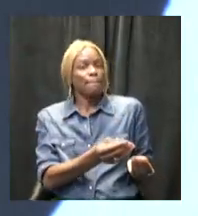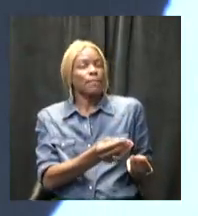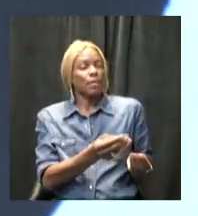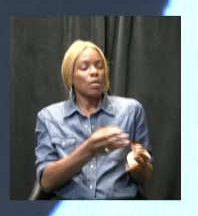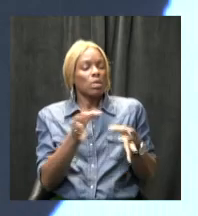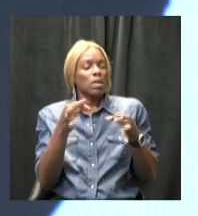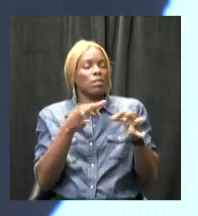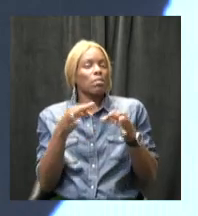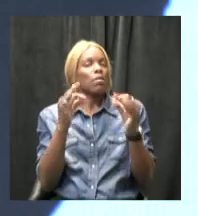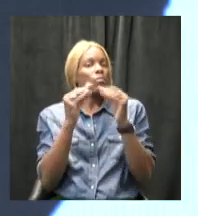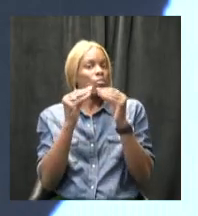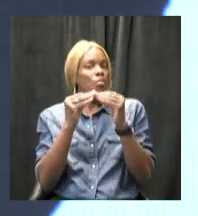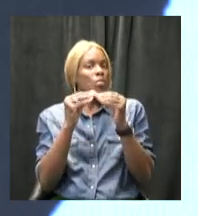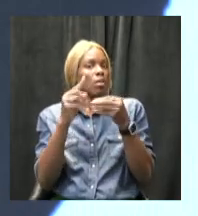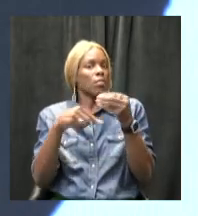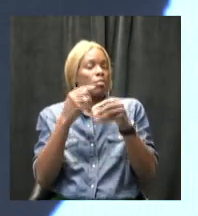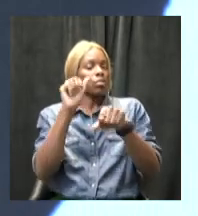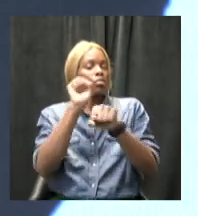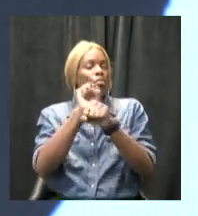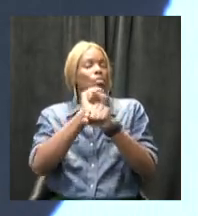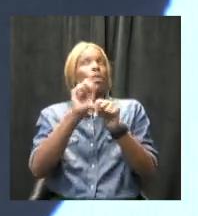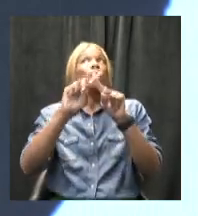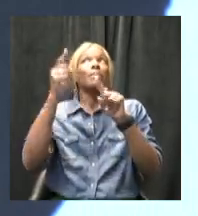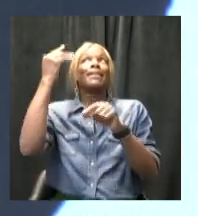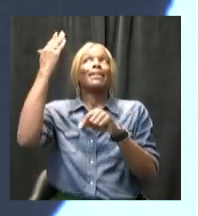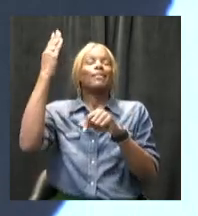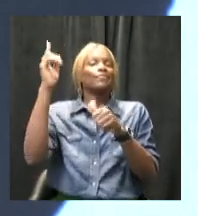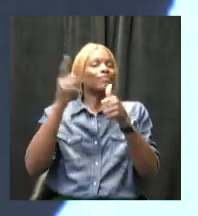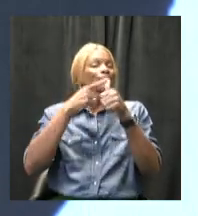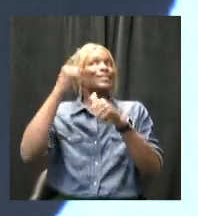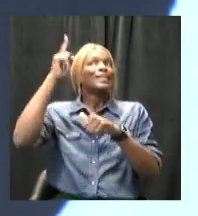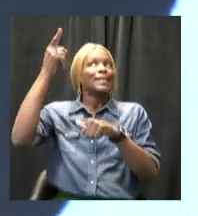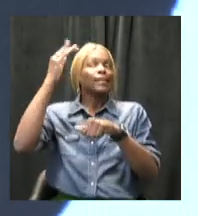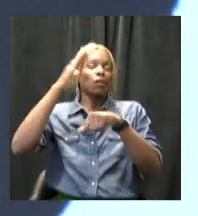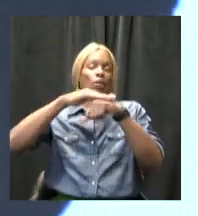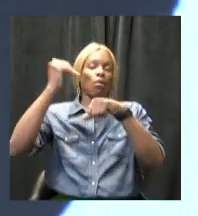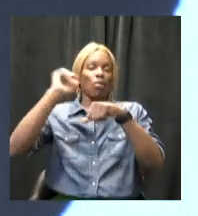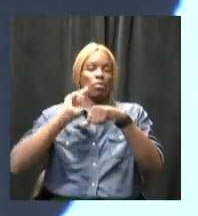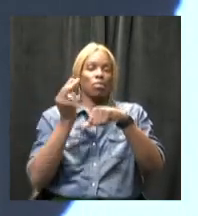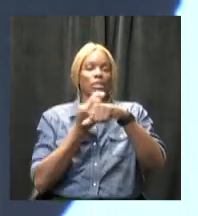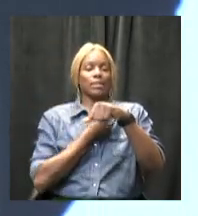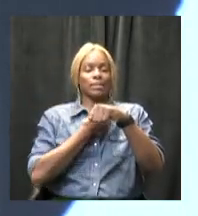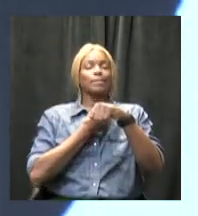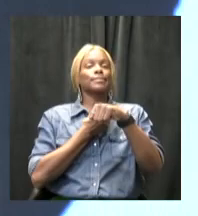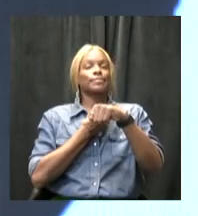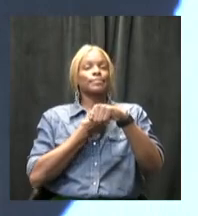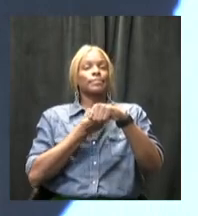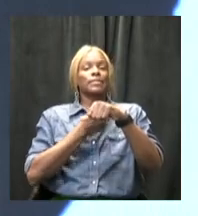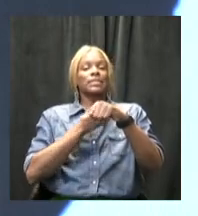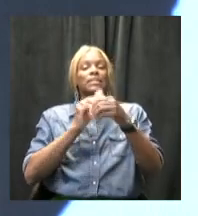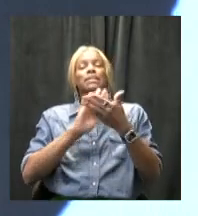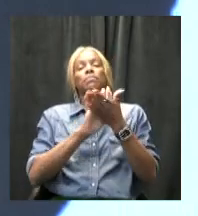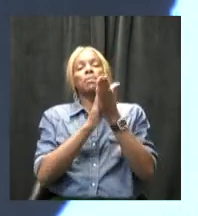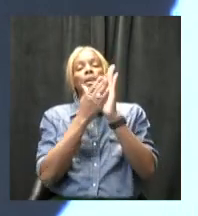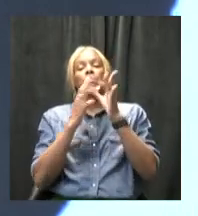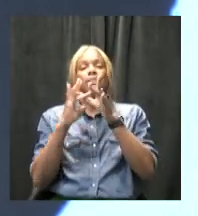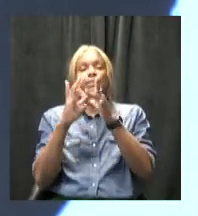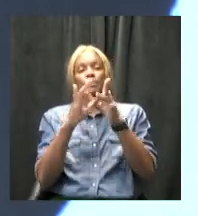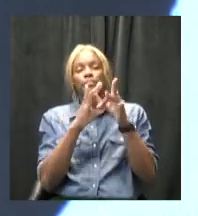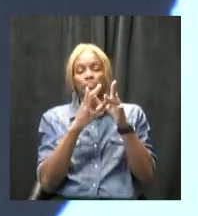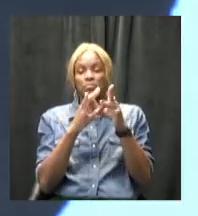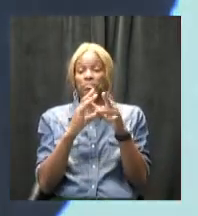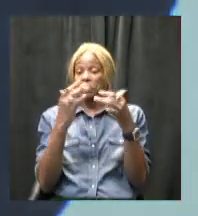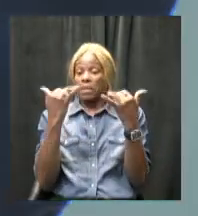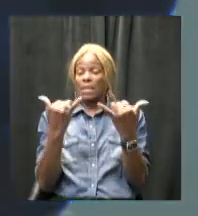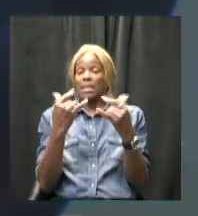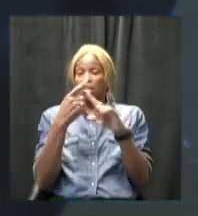has called us to be unified as a church family. This month marks the 48th church